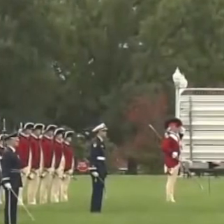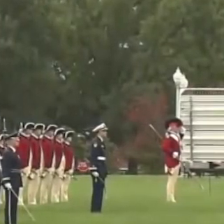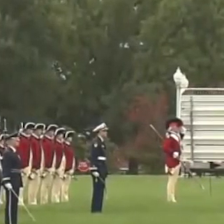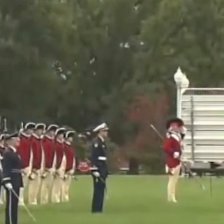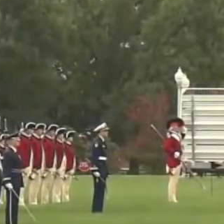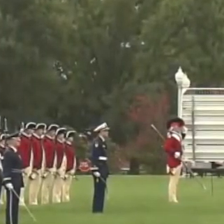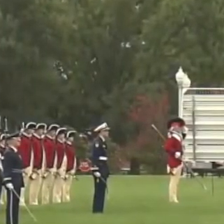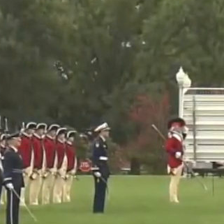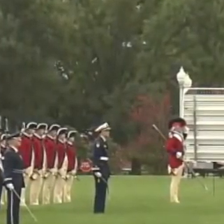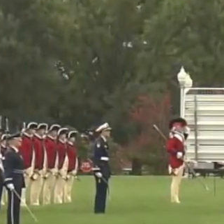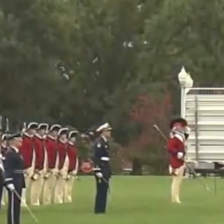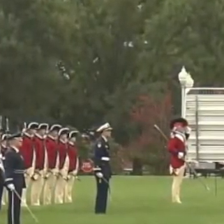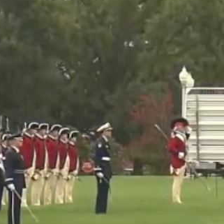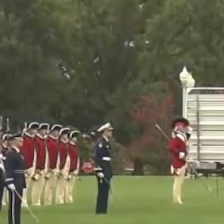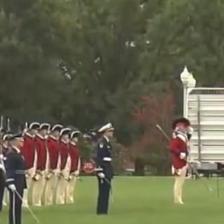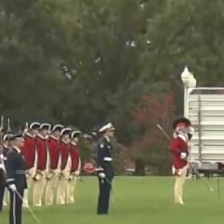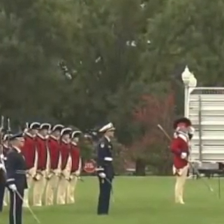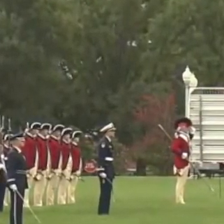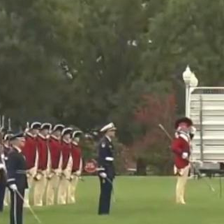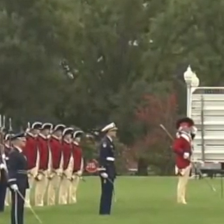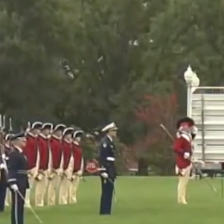Detachment! Order!